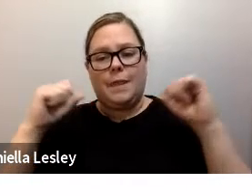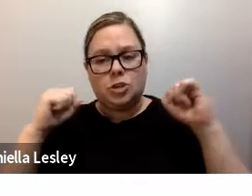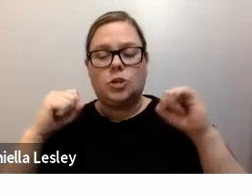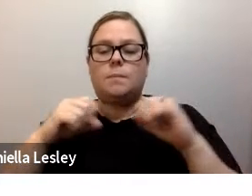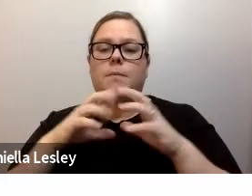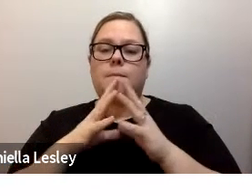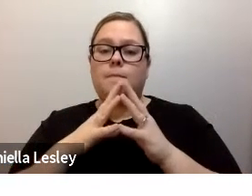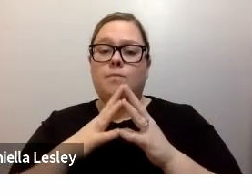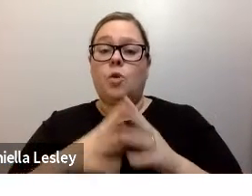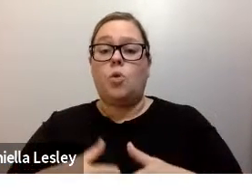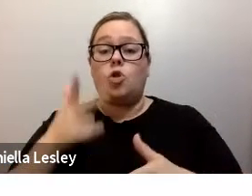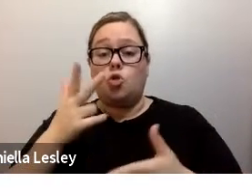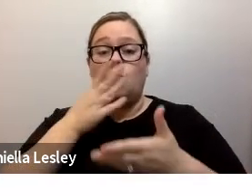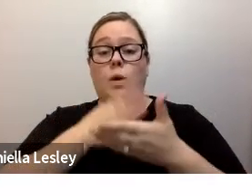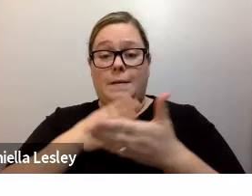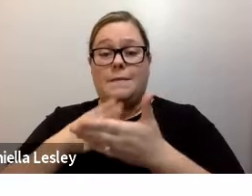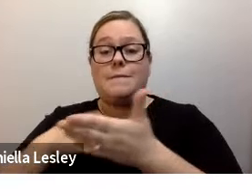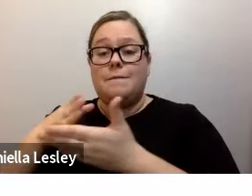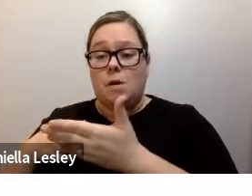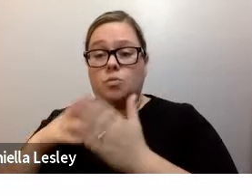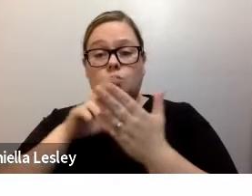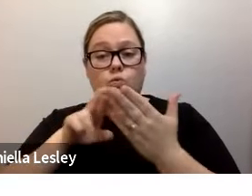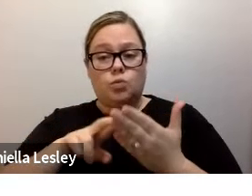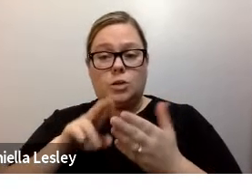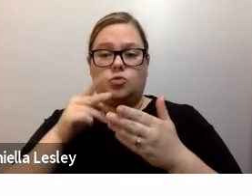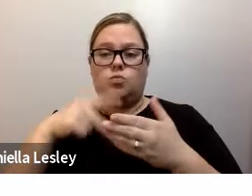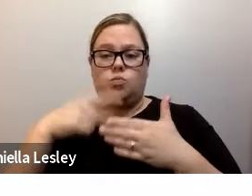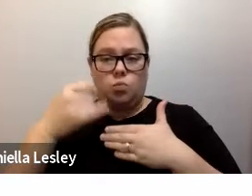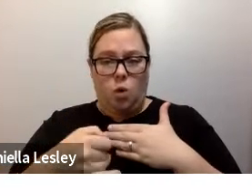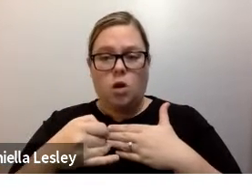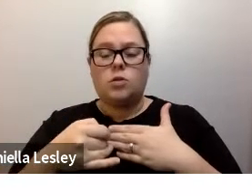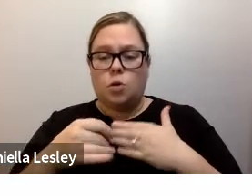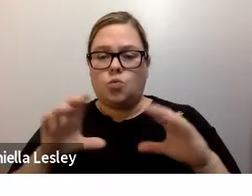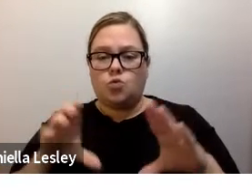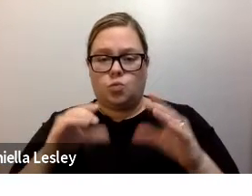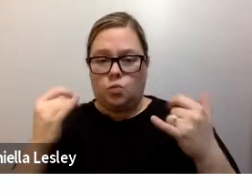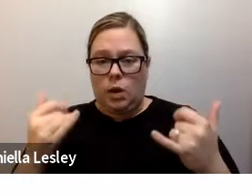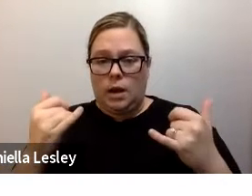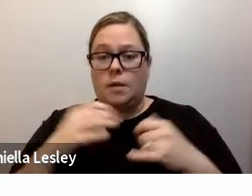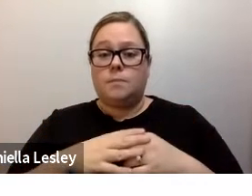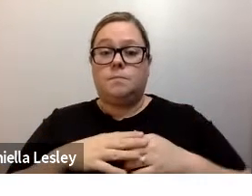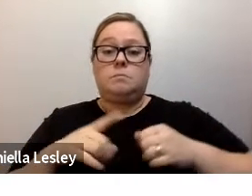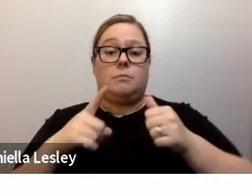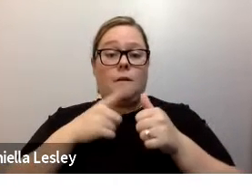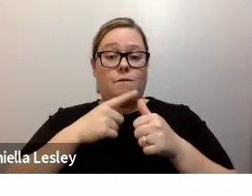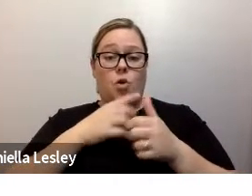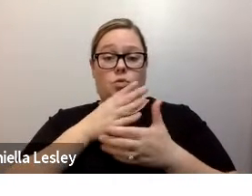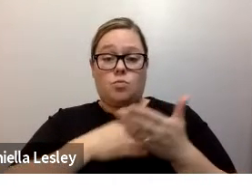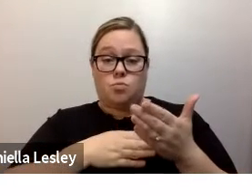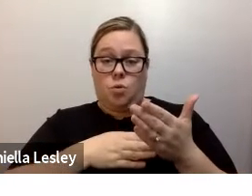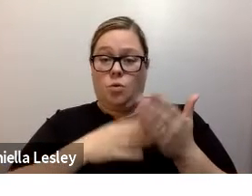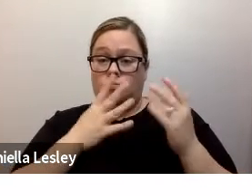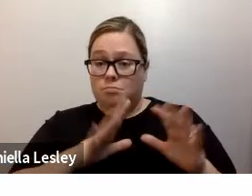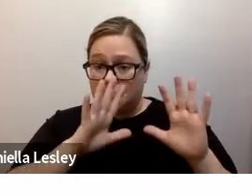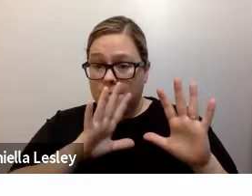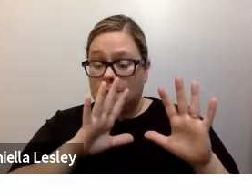a 3-phase research project that we're conducting right now. The first phase is complete,